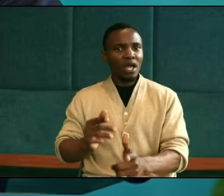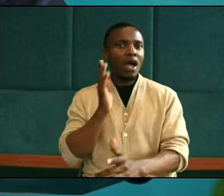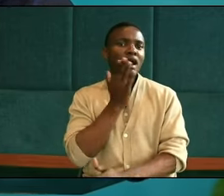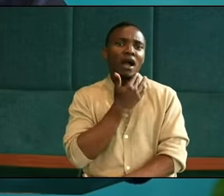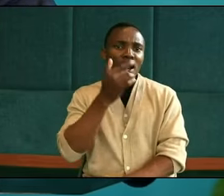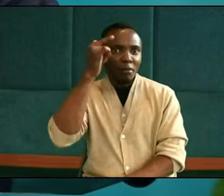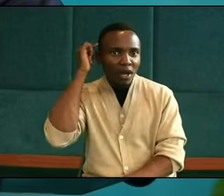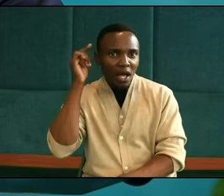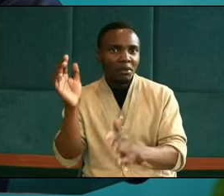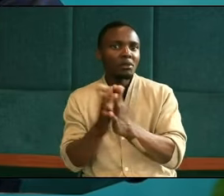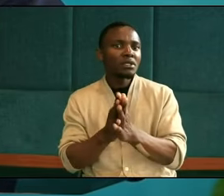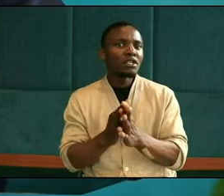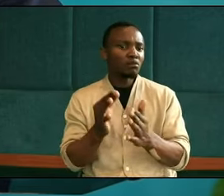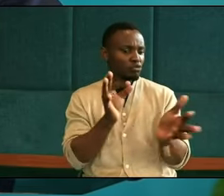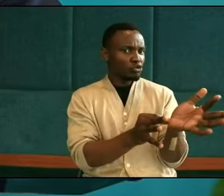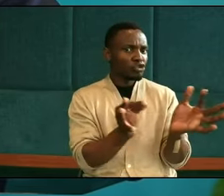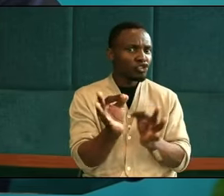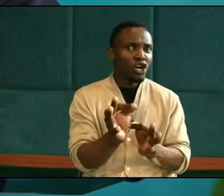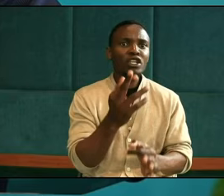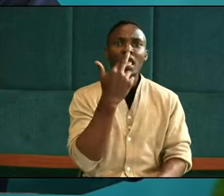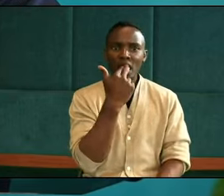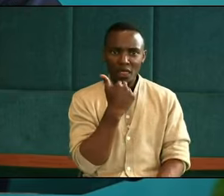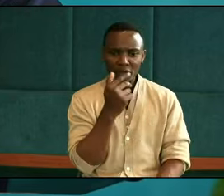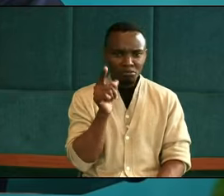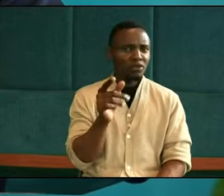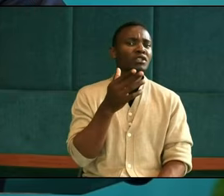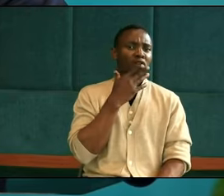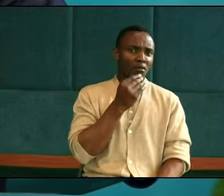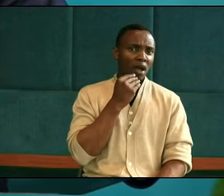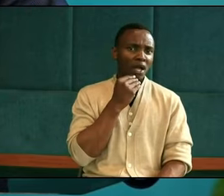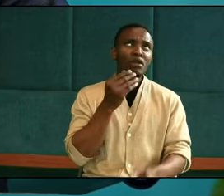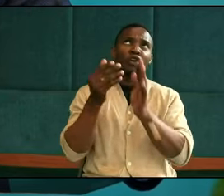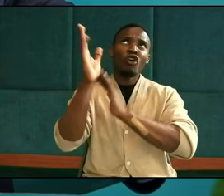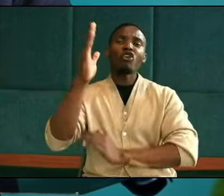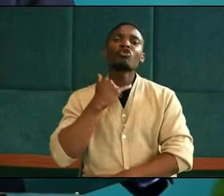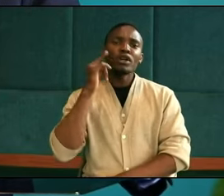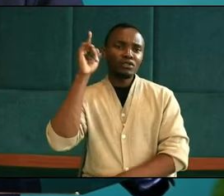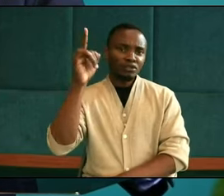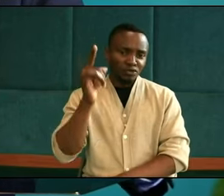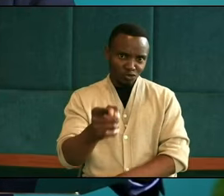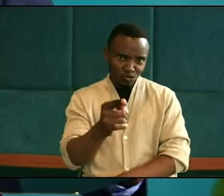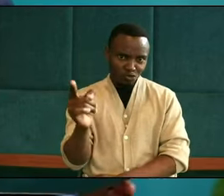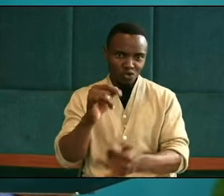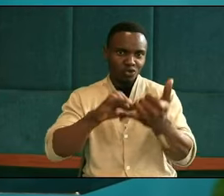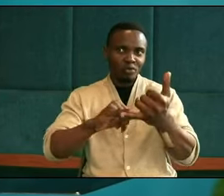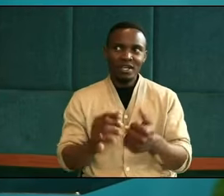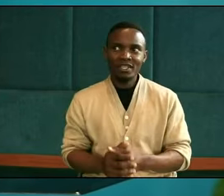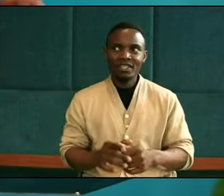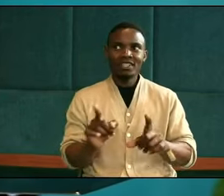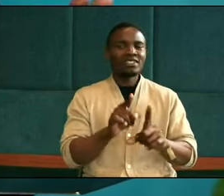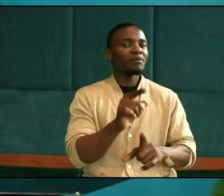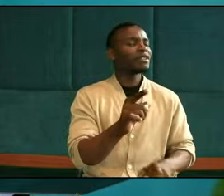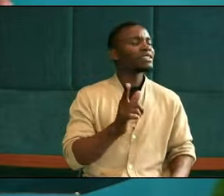and a red shirt. That is the man that God wants you to be married to. And you know, this lady has